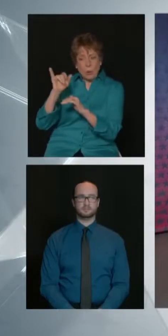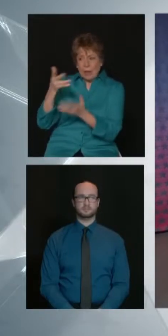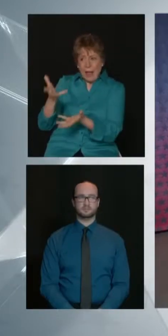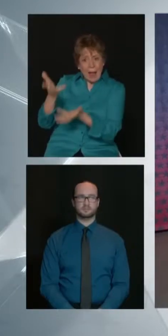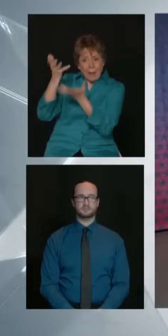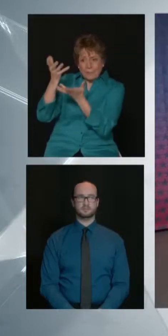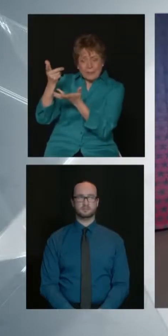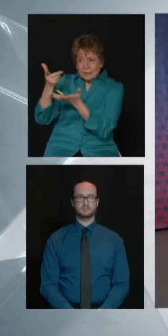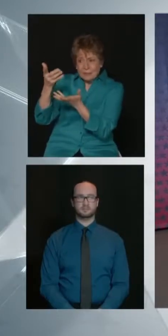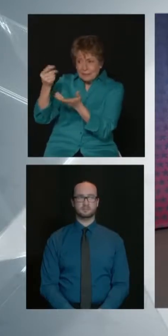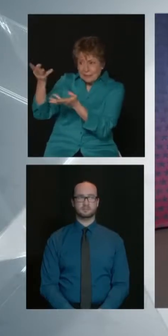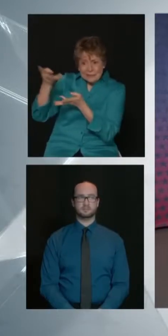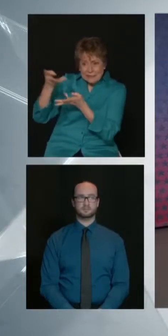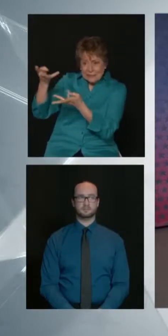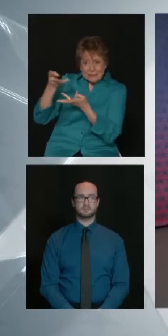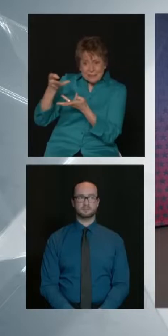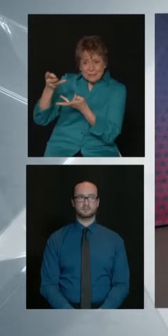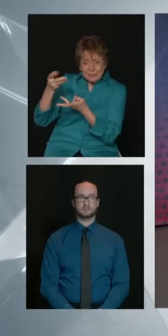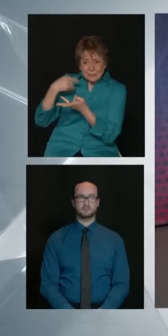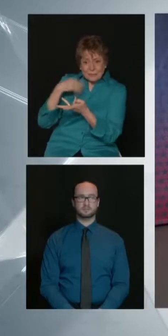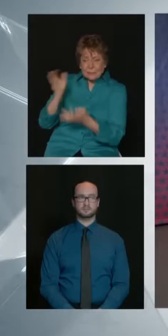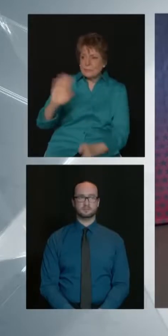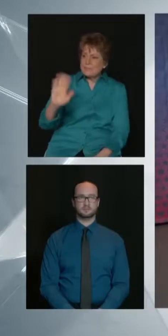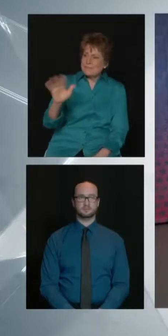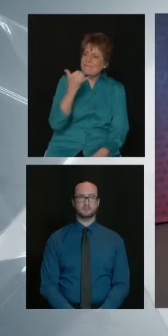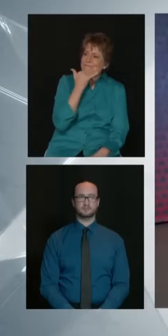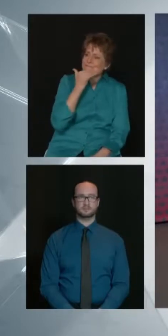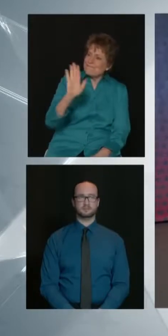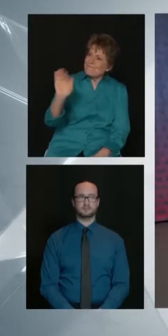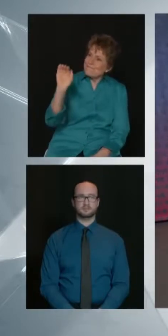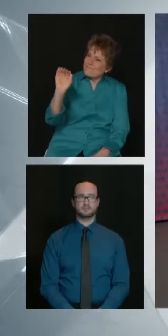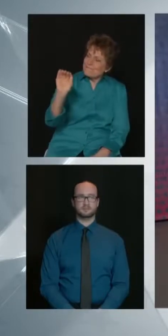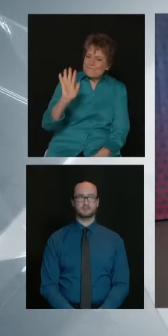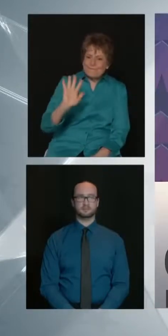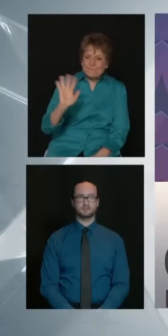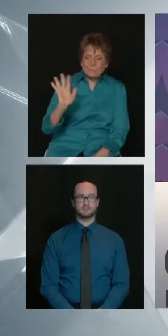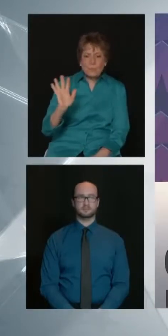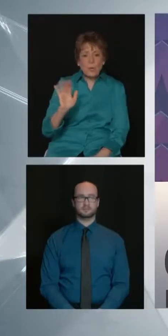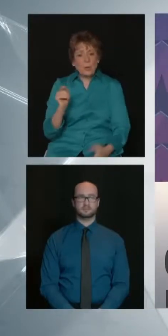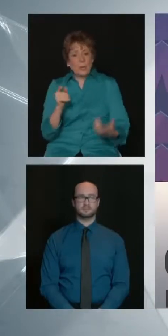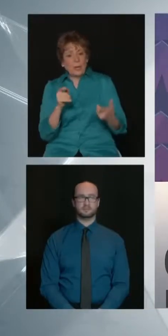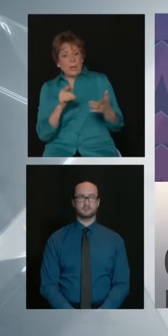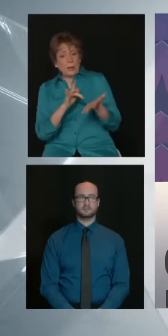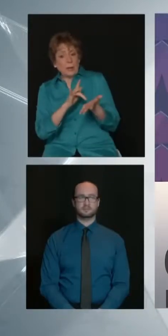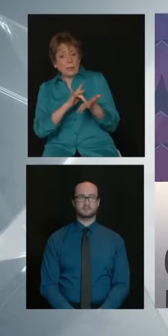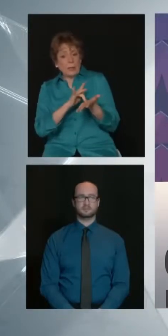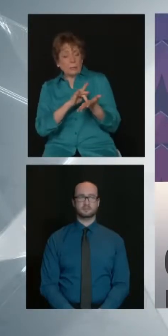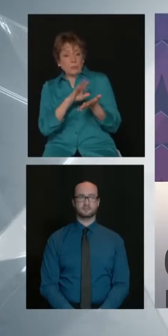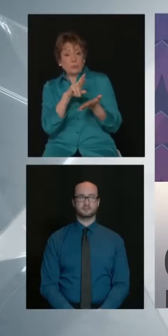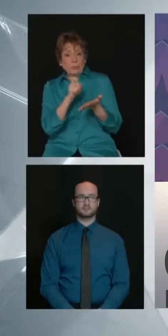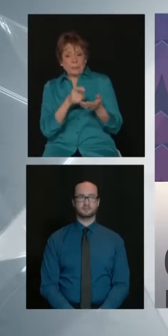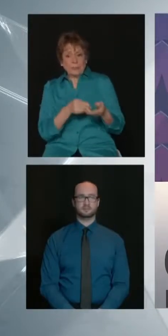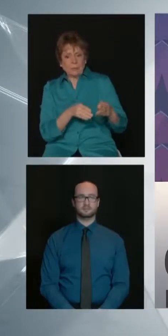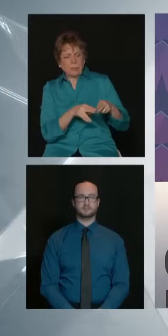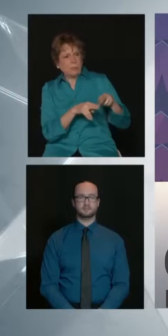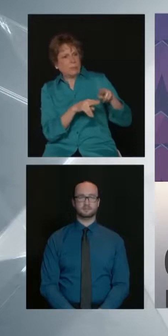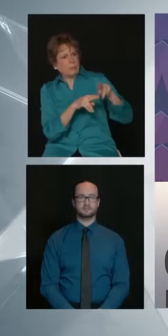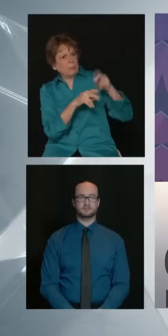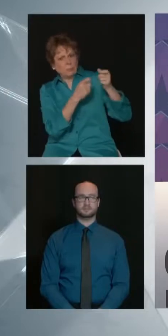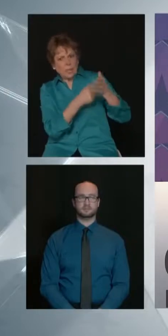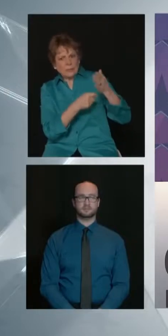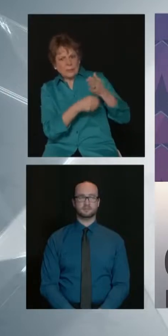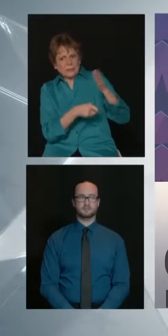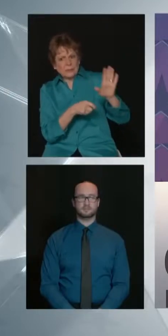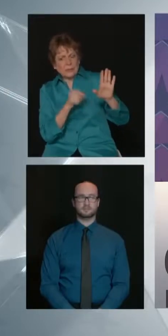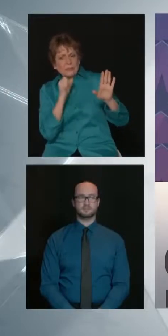wrong. And when prescription drugs are just skyrocketed and seniors can't afford it, I stood up to Big